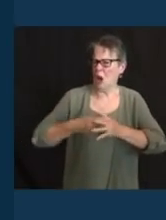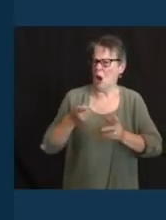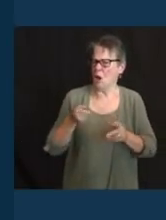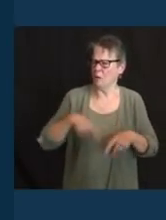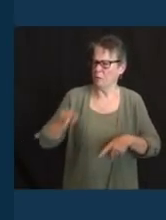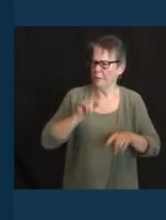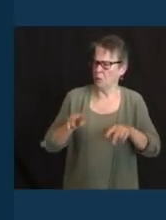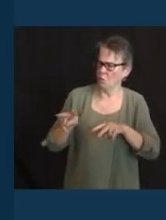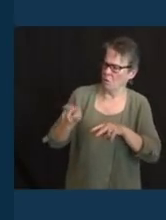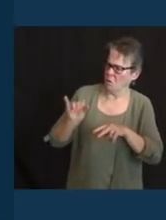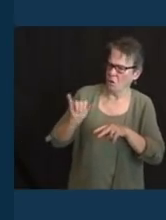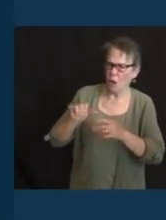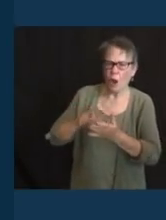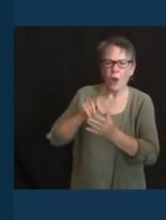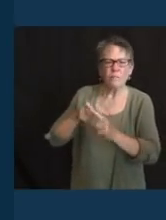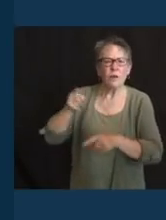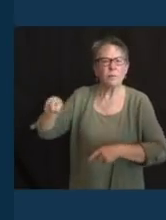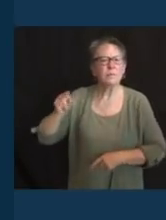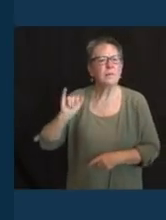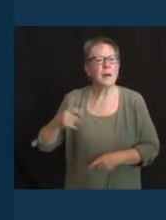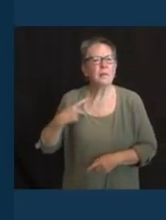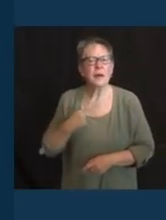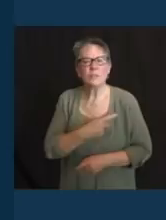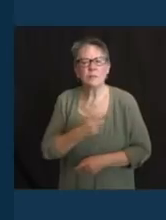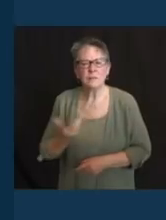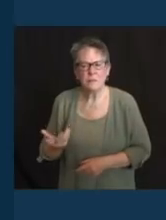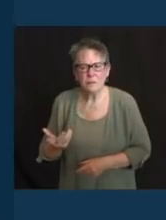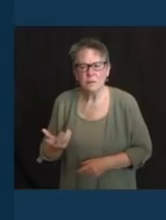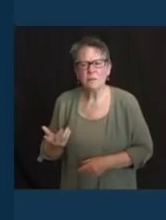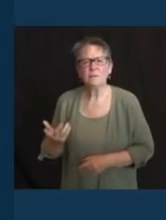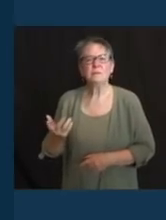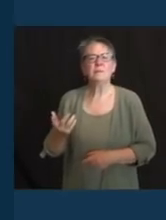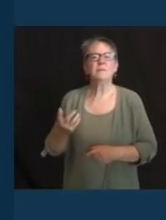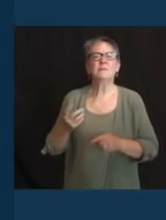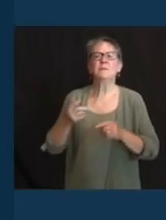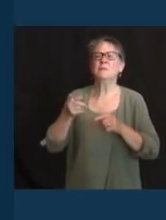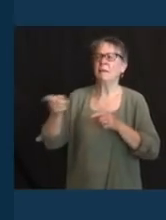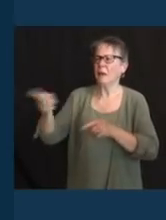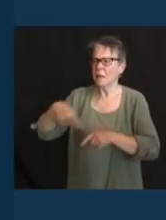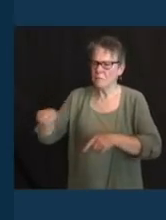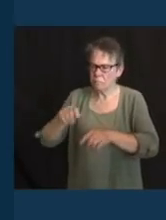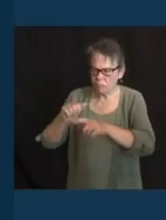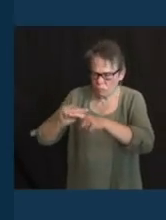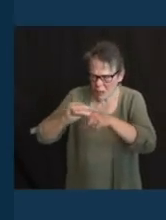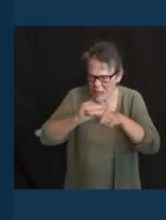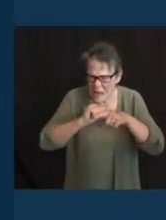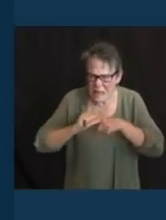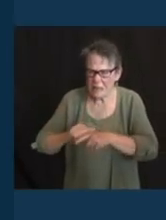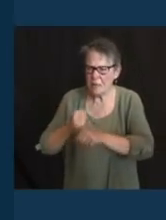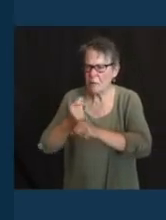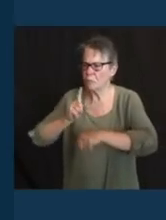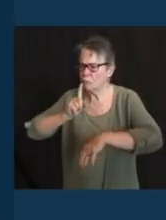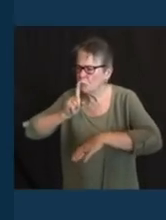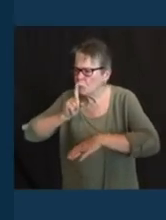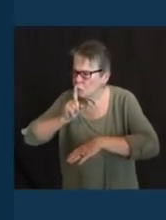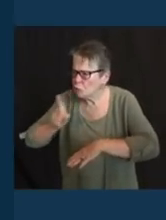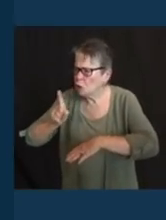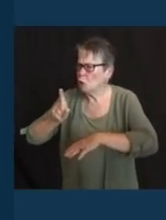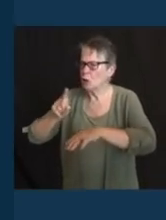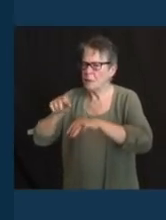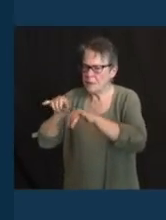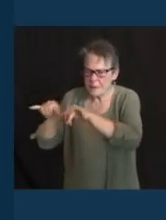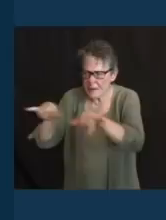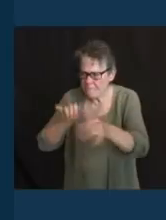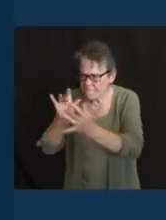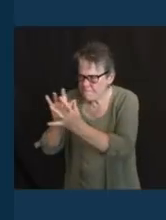uniform, that it's secure, and can benefit not just them, but other communities, because this virus, as we know, knows